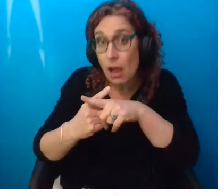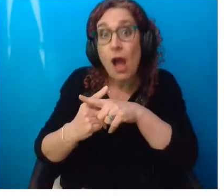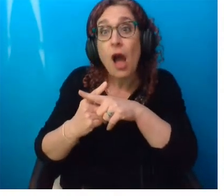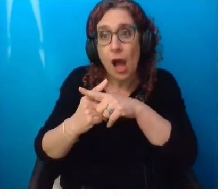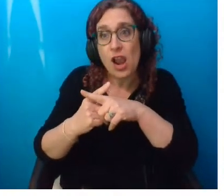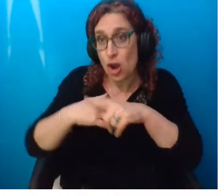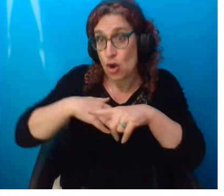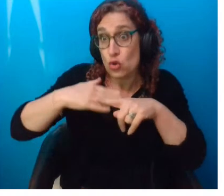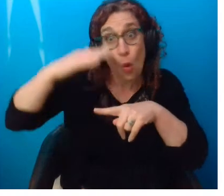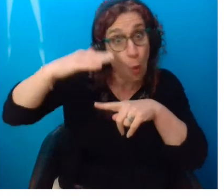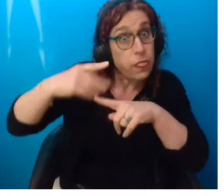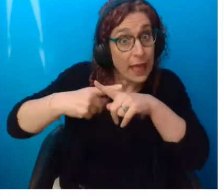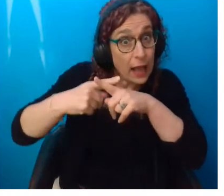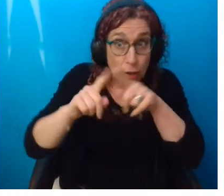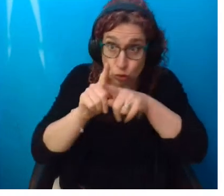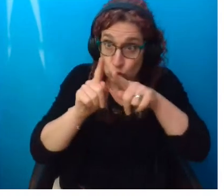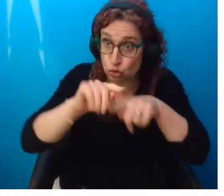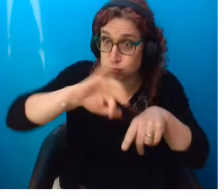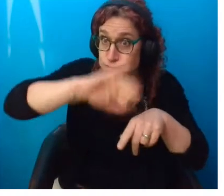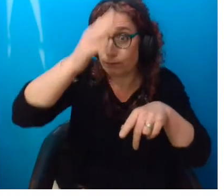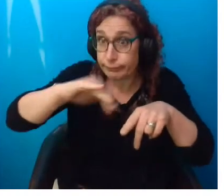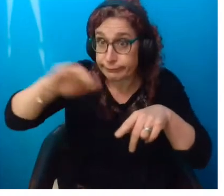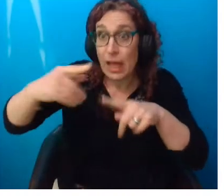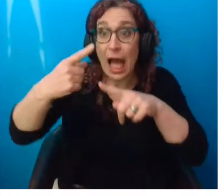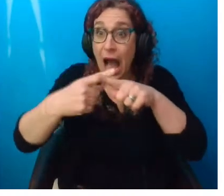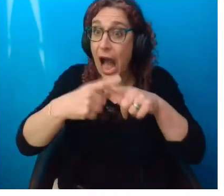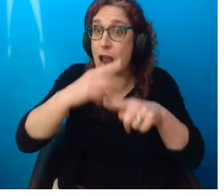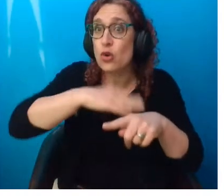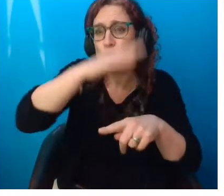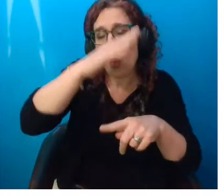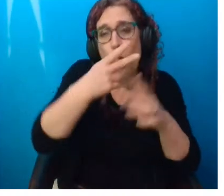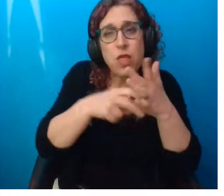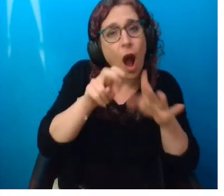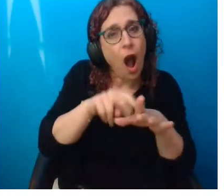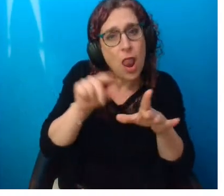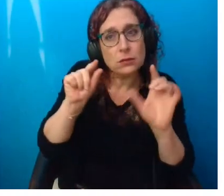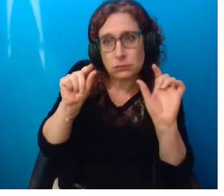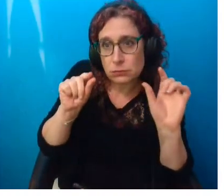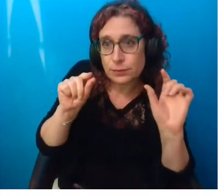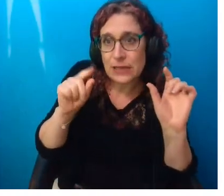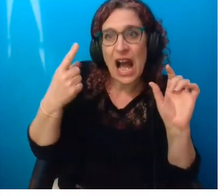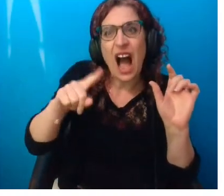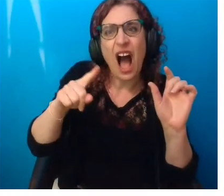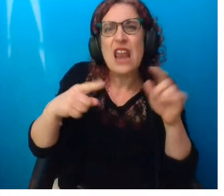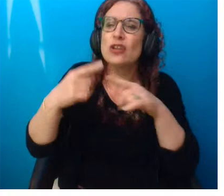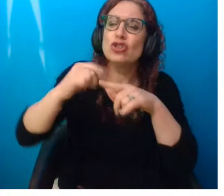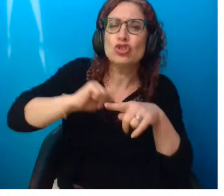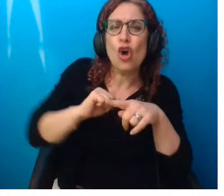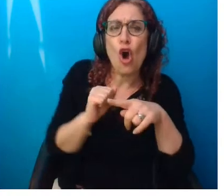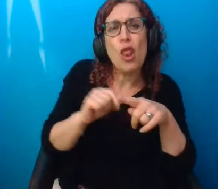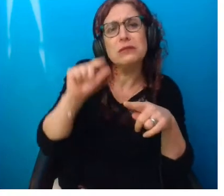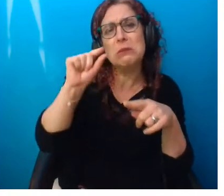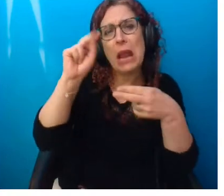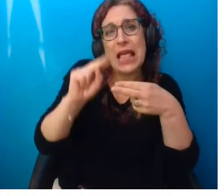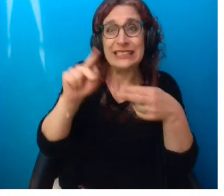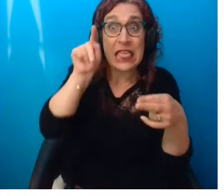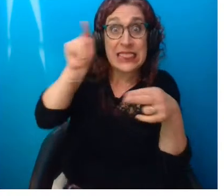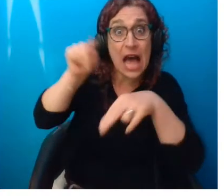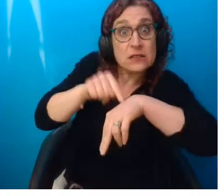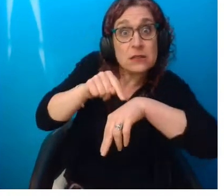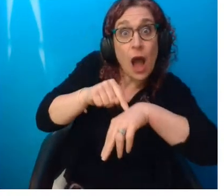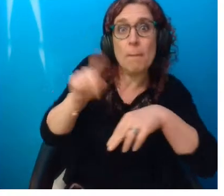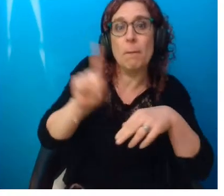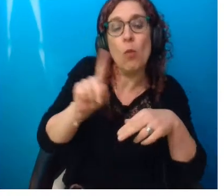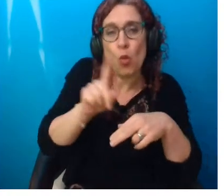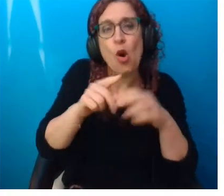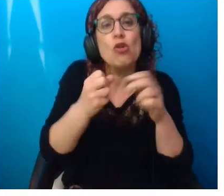England, and also Northern Ireland. Slightly lower levels in Scotland. At that time, it was grass pollen. I did